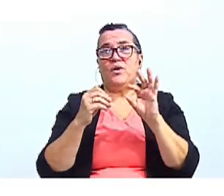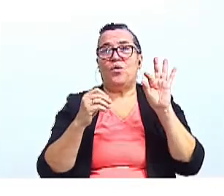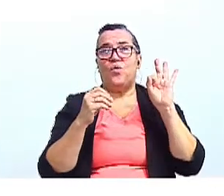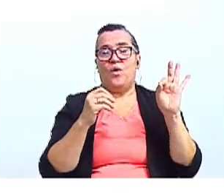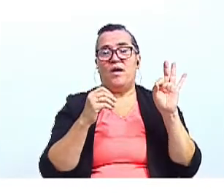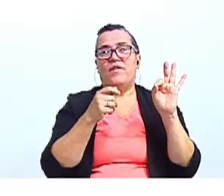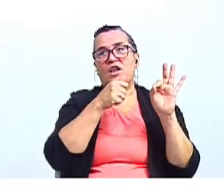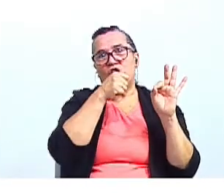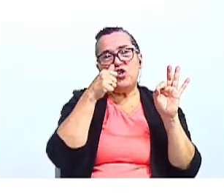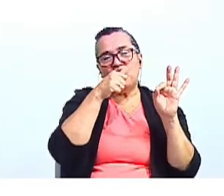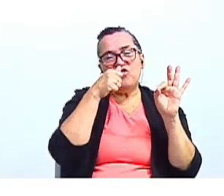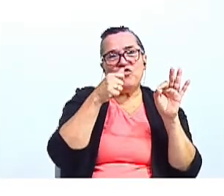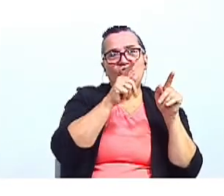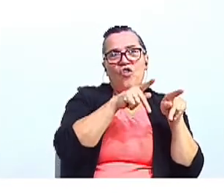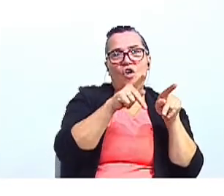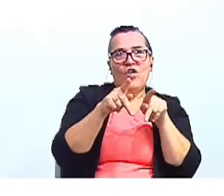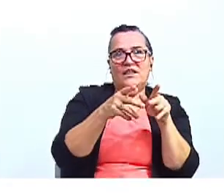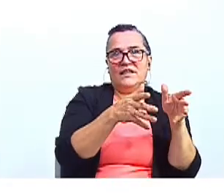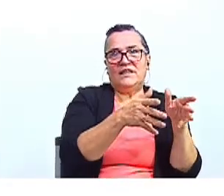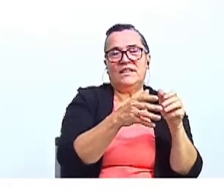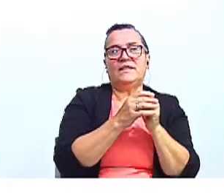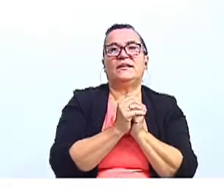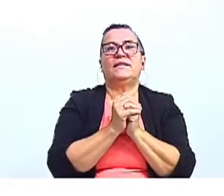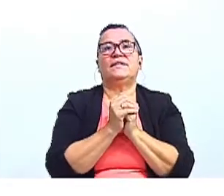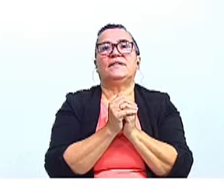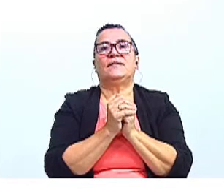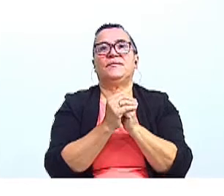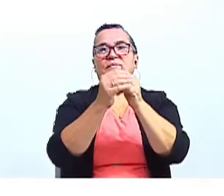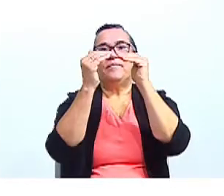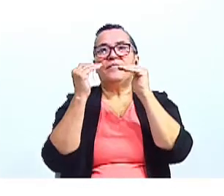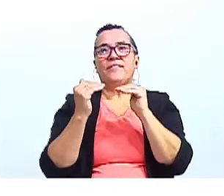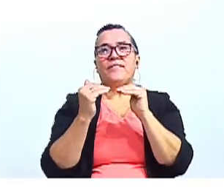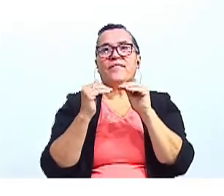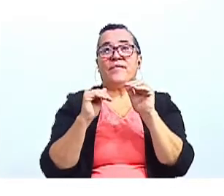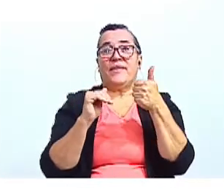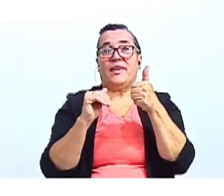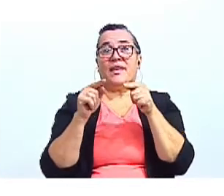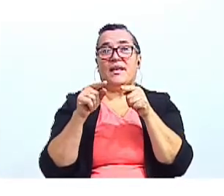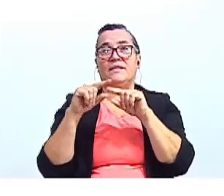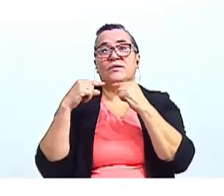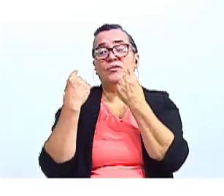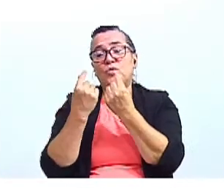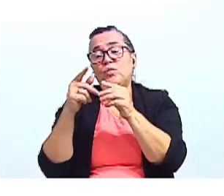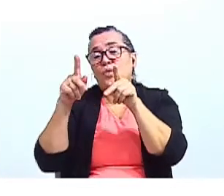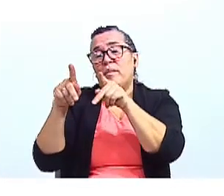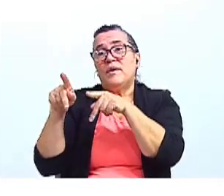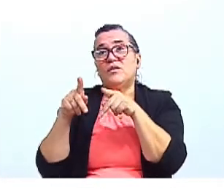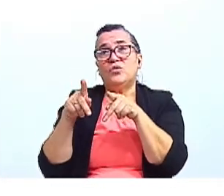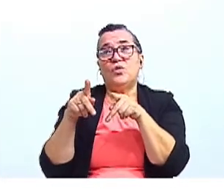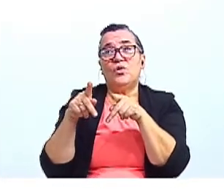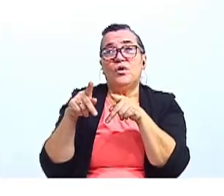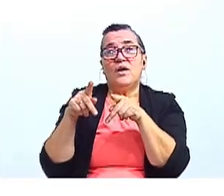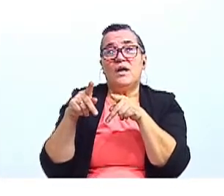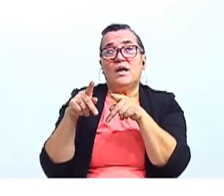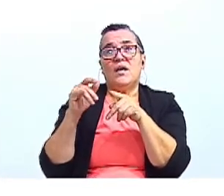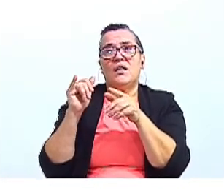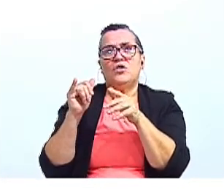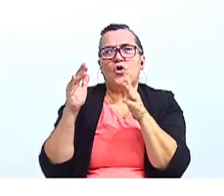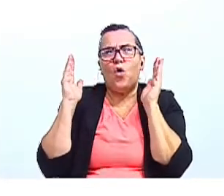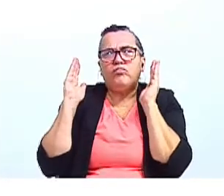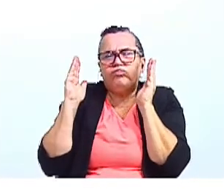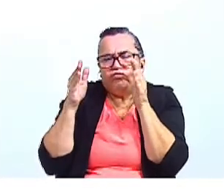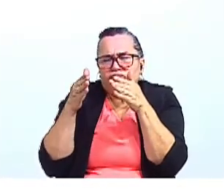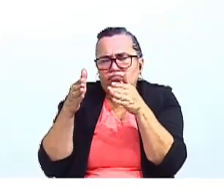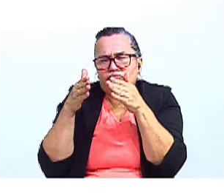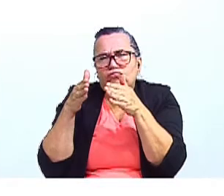the druggies. Okay, next, a group of people who are so ardently devoted